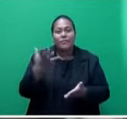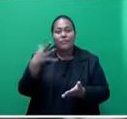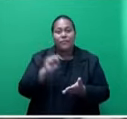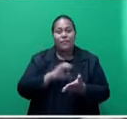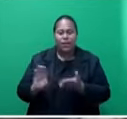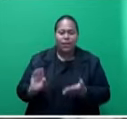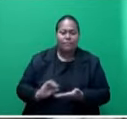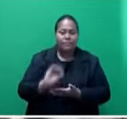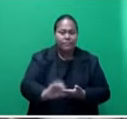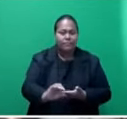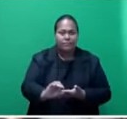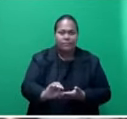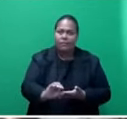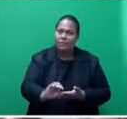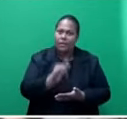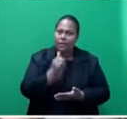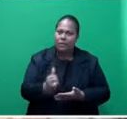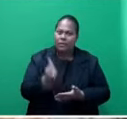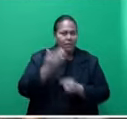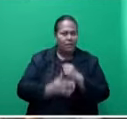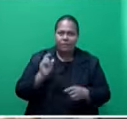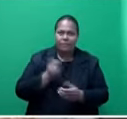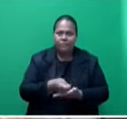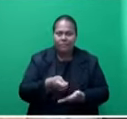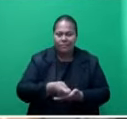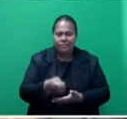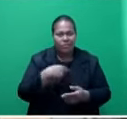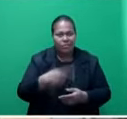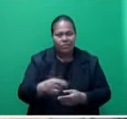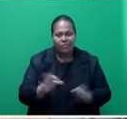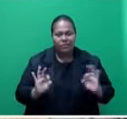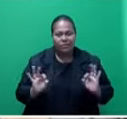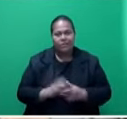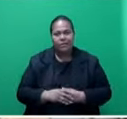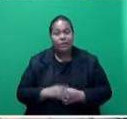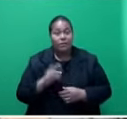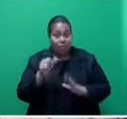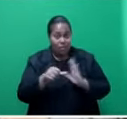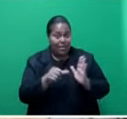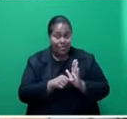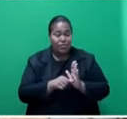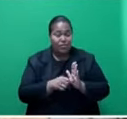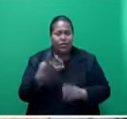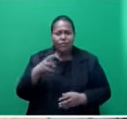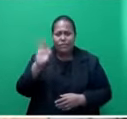don't come back again. And we've seen that happen. In terms of the age, 40% of